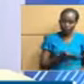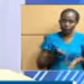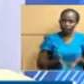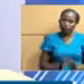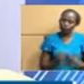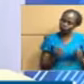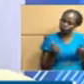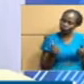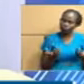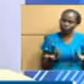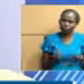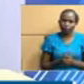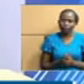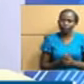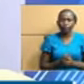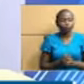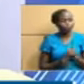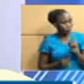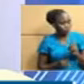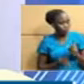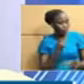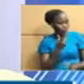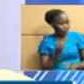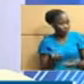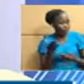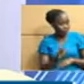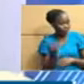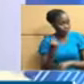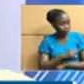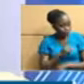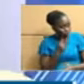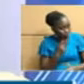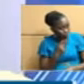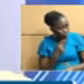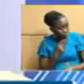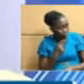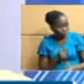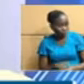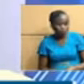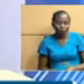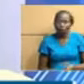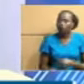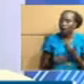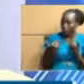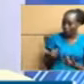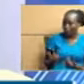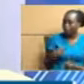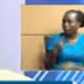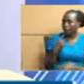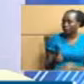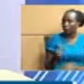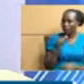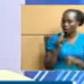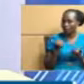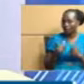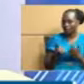hands. The 16 of them are dying every day? Apparently, that's why I'm saying that we are not